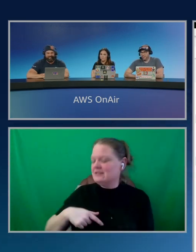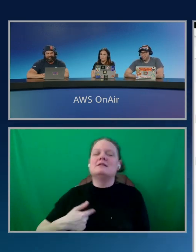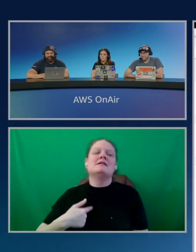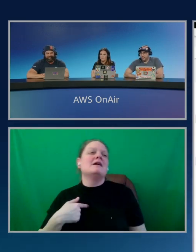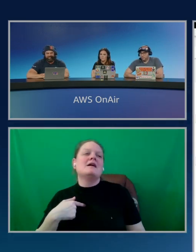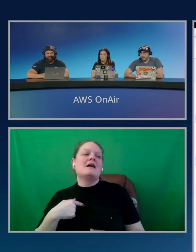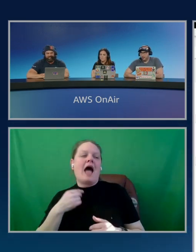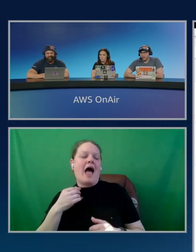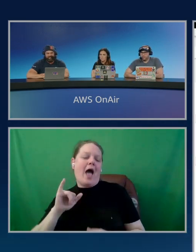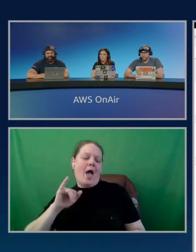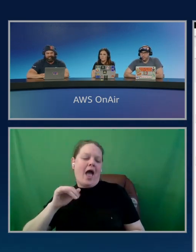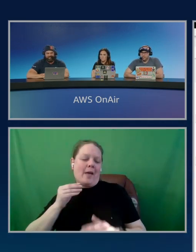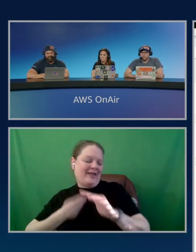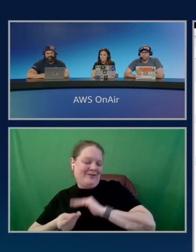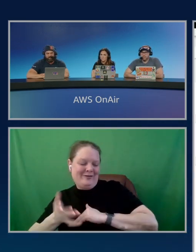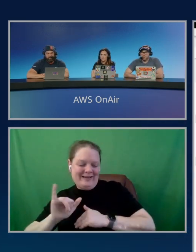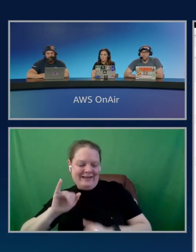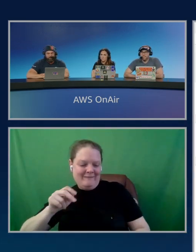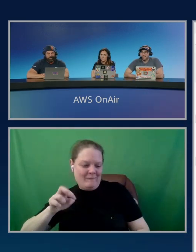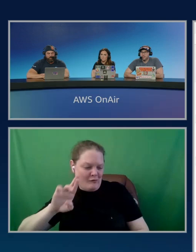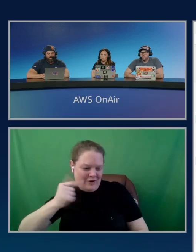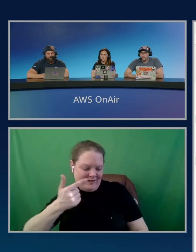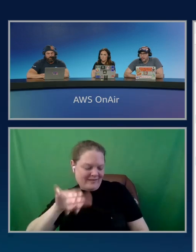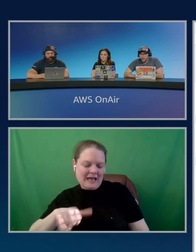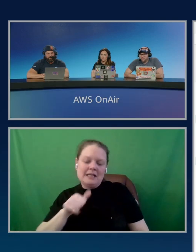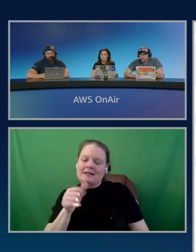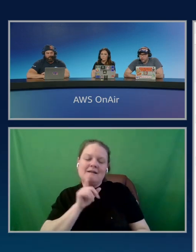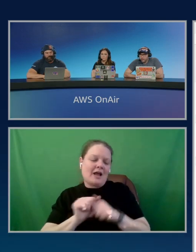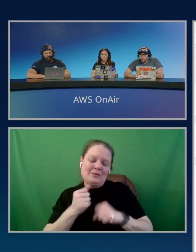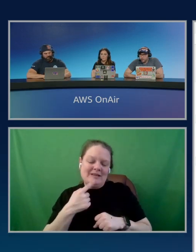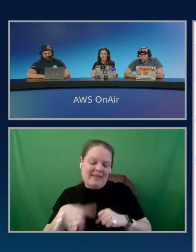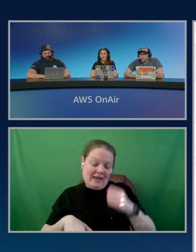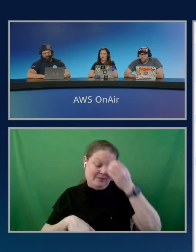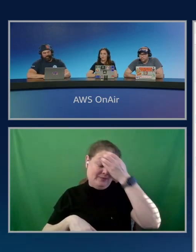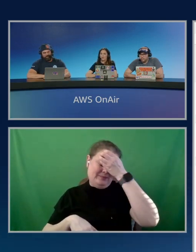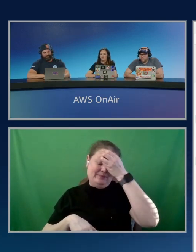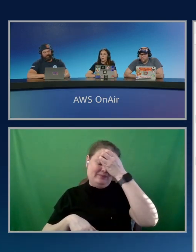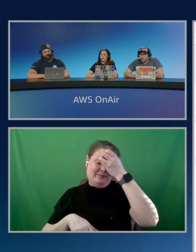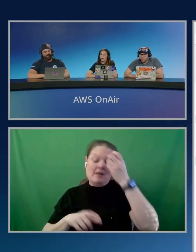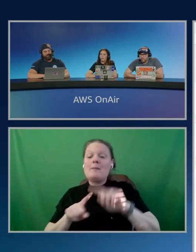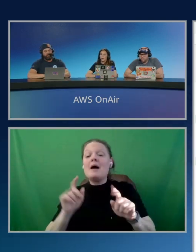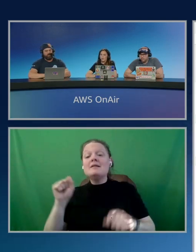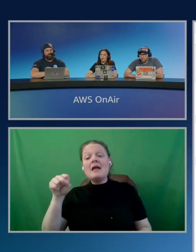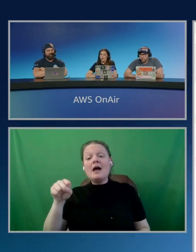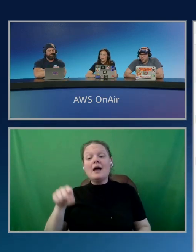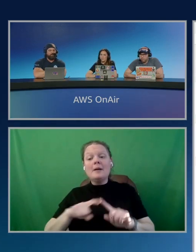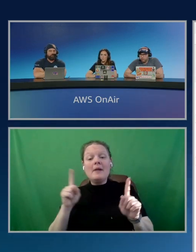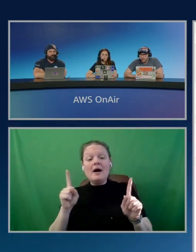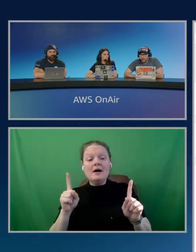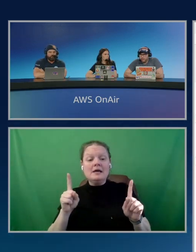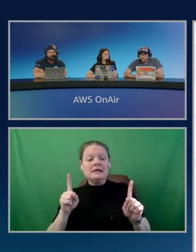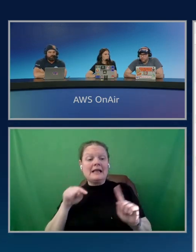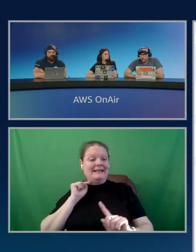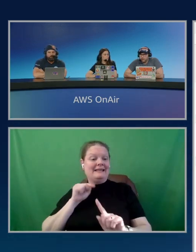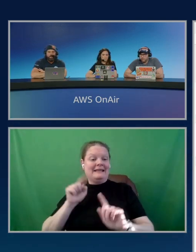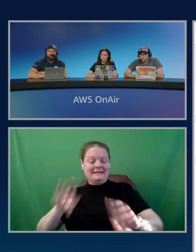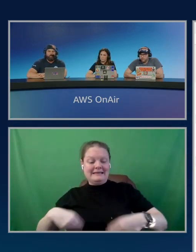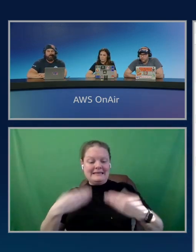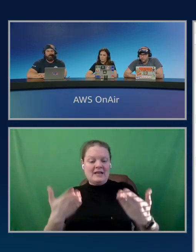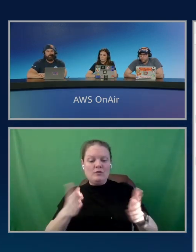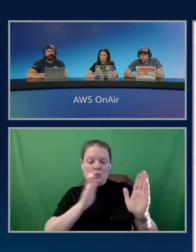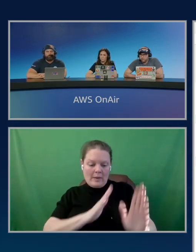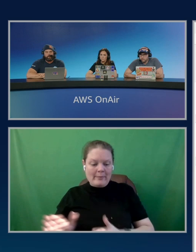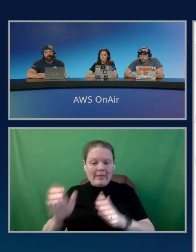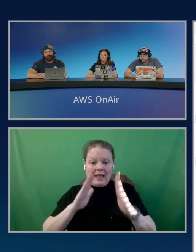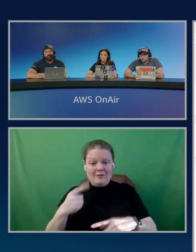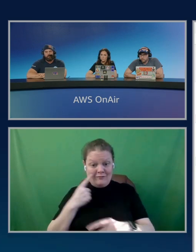that. yeah. They might not actually say that. But yeah, okay. So, but it is. This is giving you a plan, right?